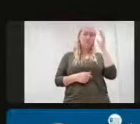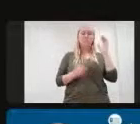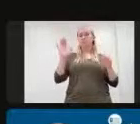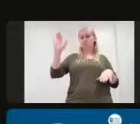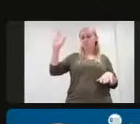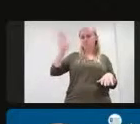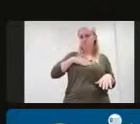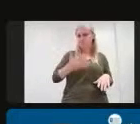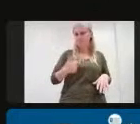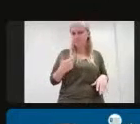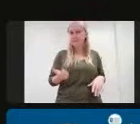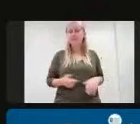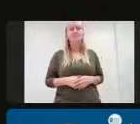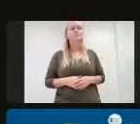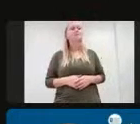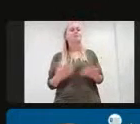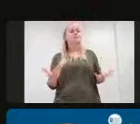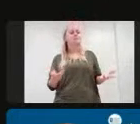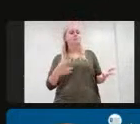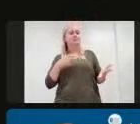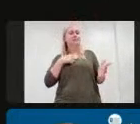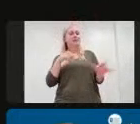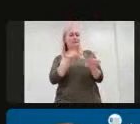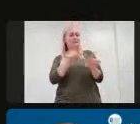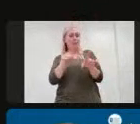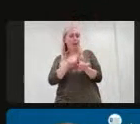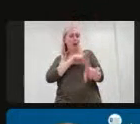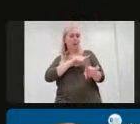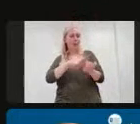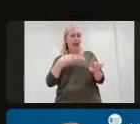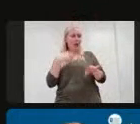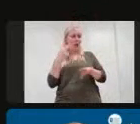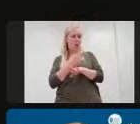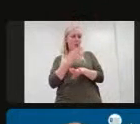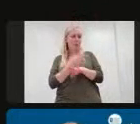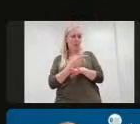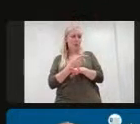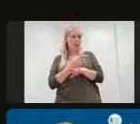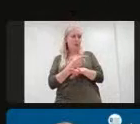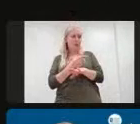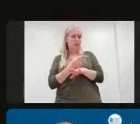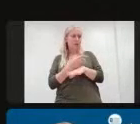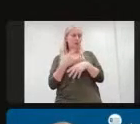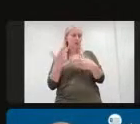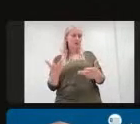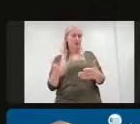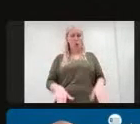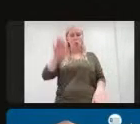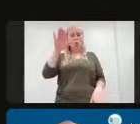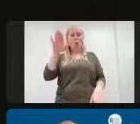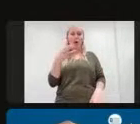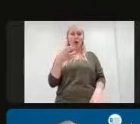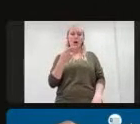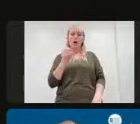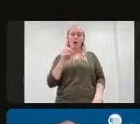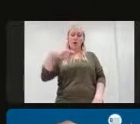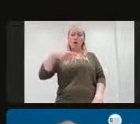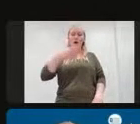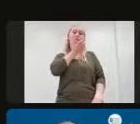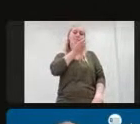I will go. I had very, very similar, but I will use the growing up on a hop farm,